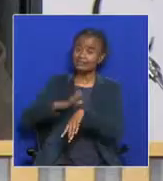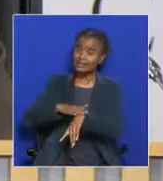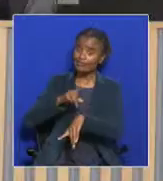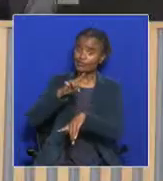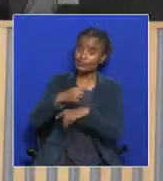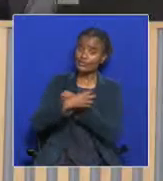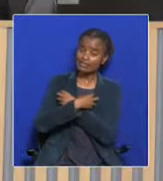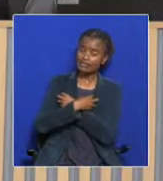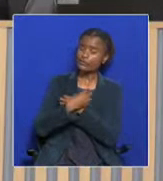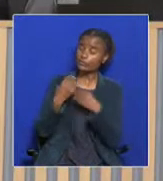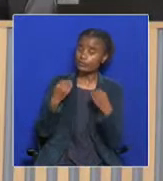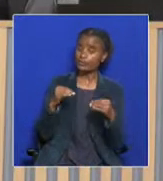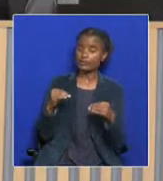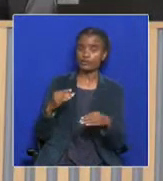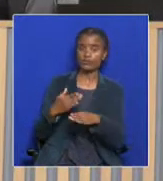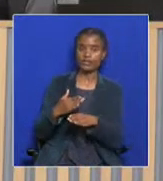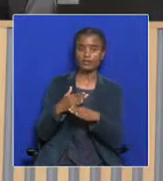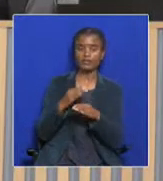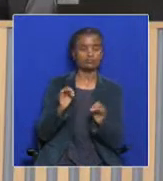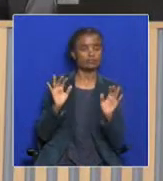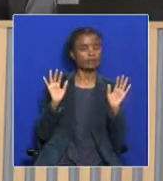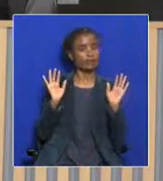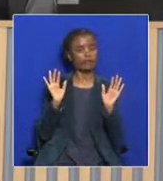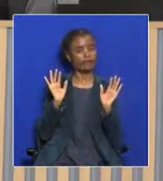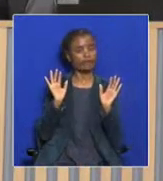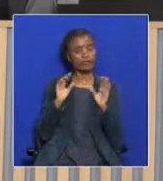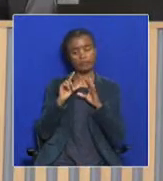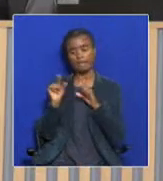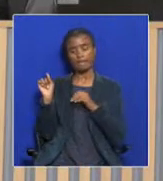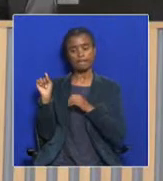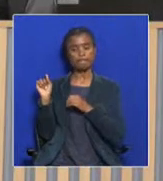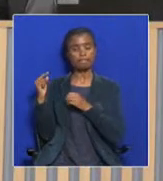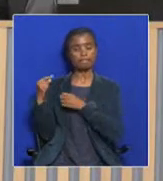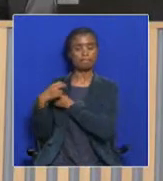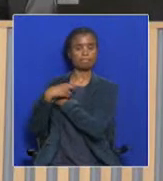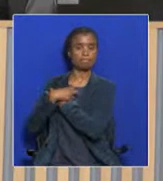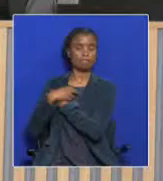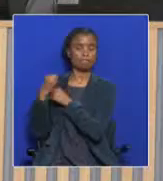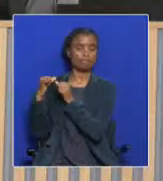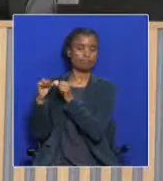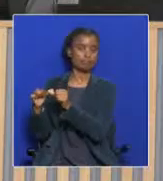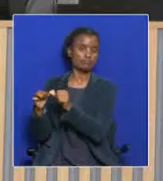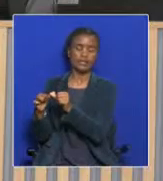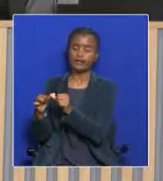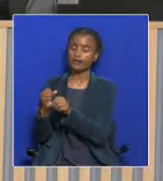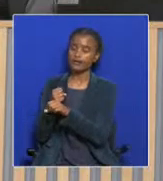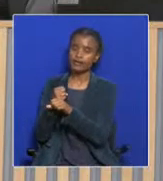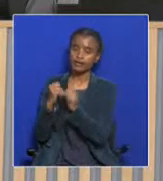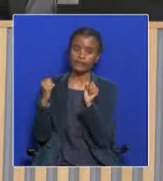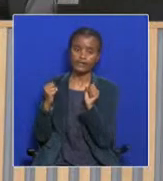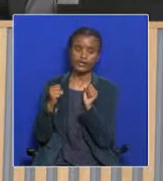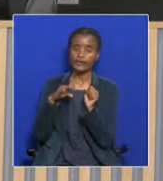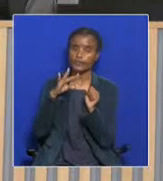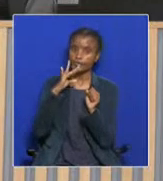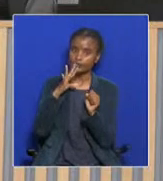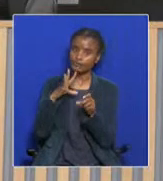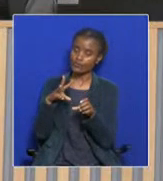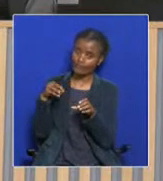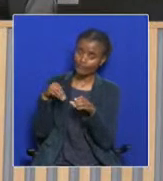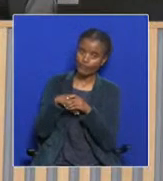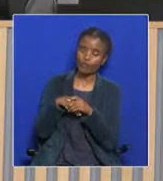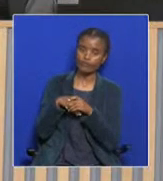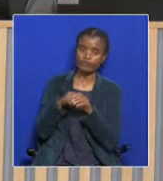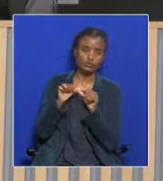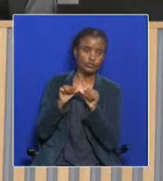stepped off this case. You remained throughout. And Mpangase, and I'm saying to you,